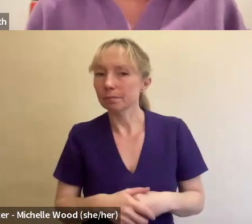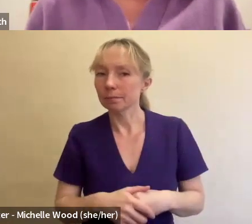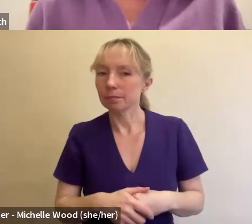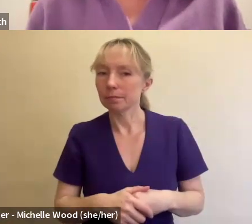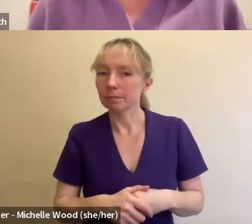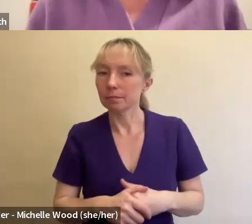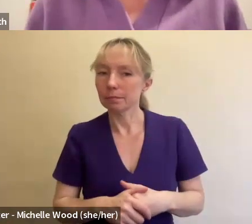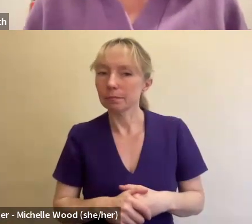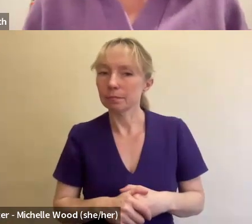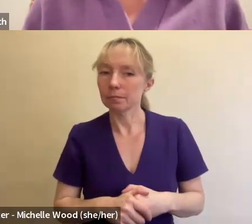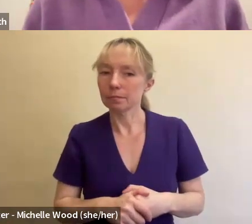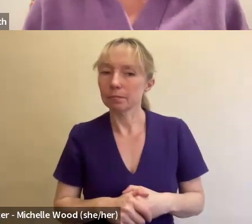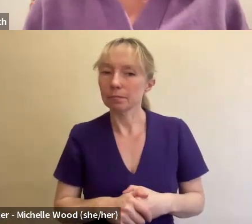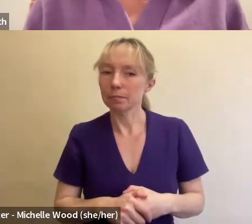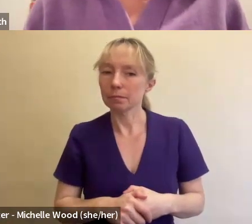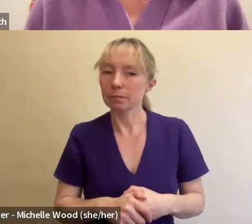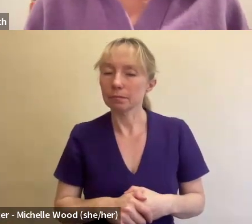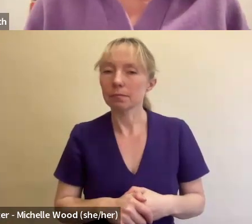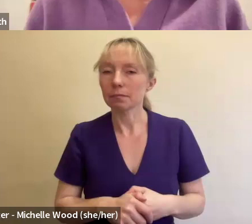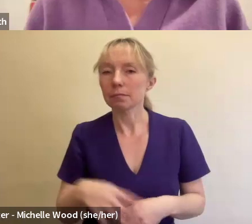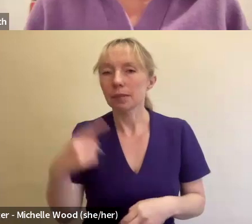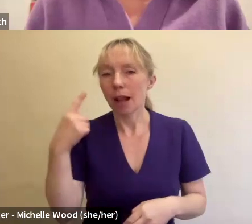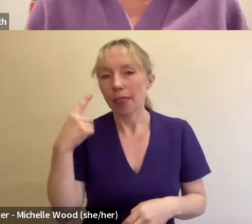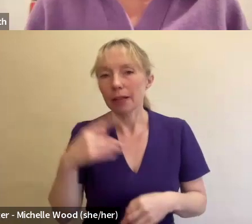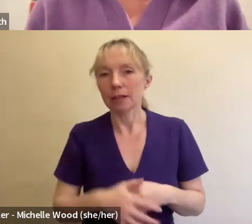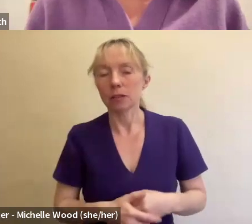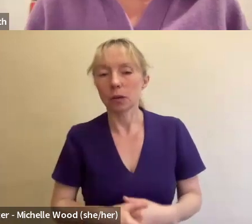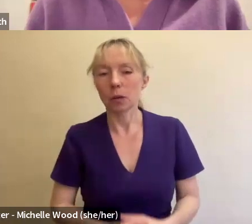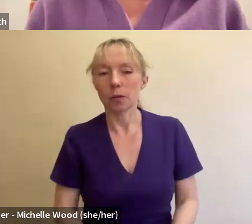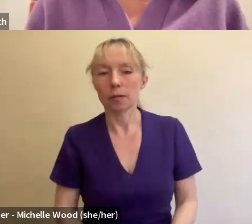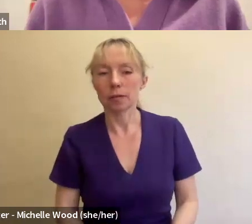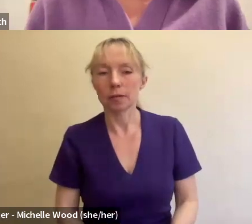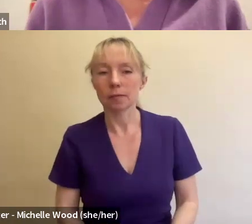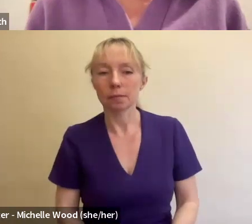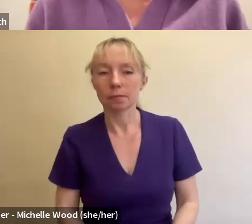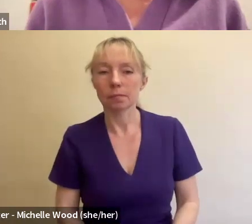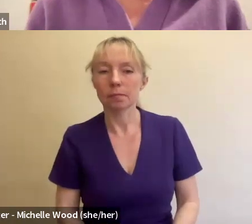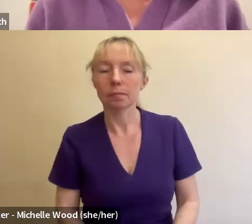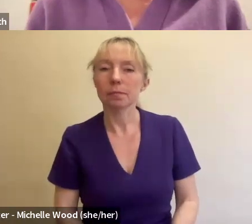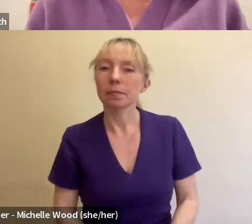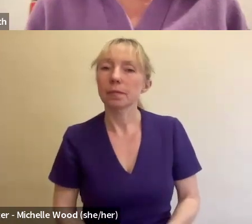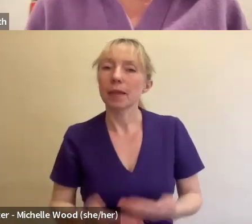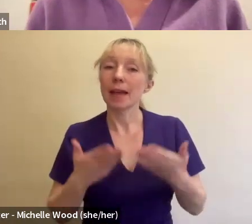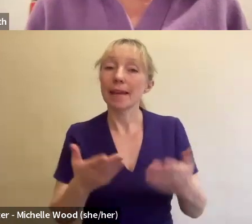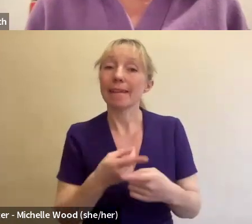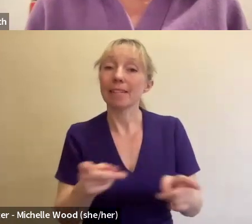sounds. yeah, yeah, I think so, because it also it gives them an